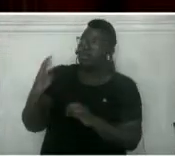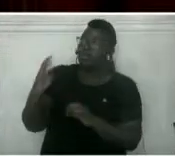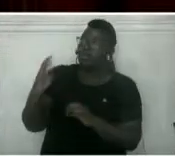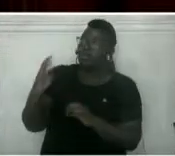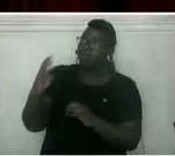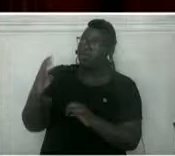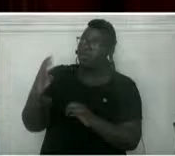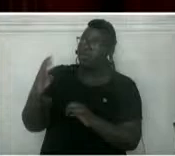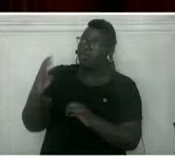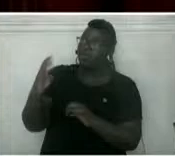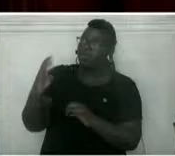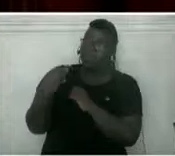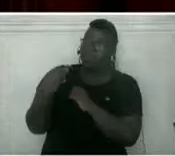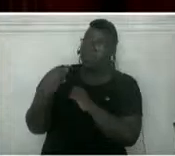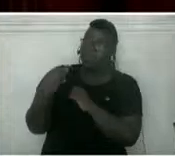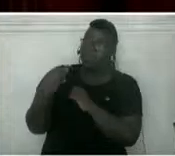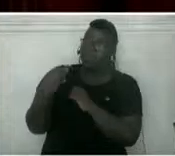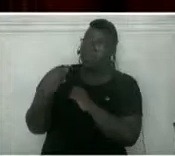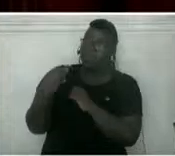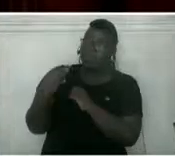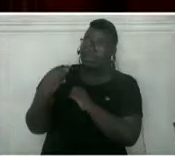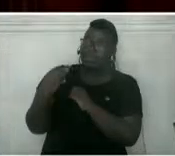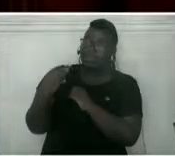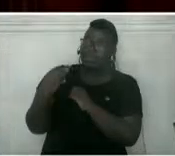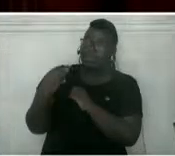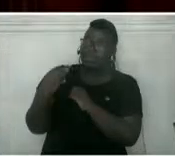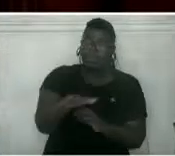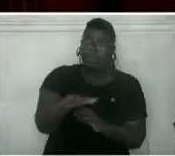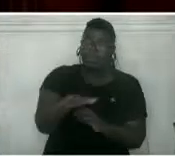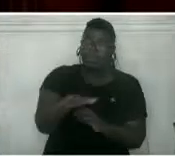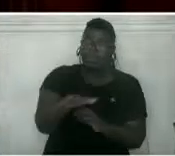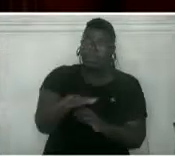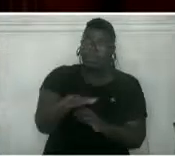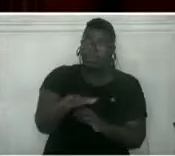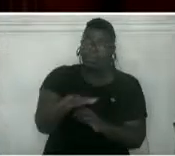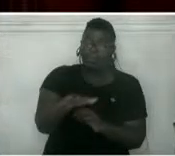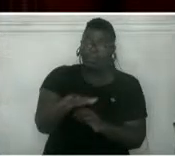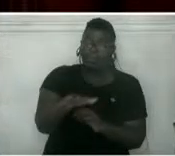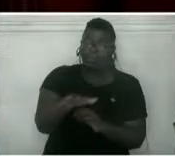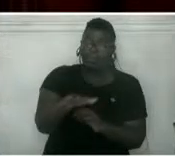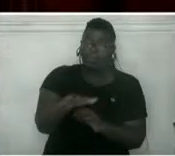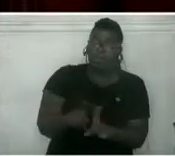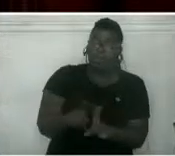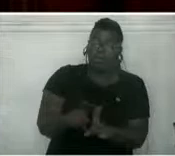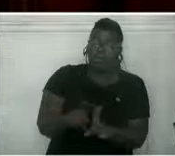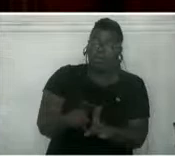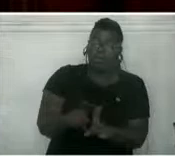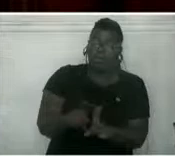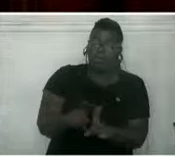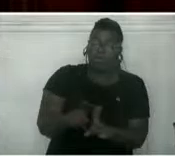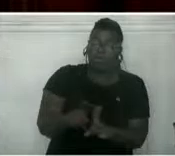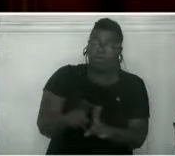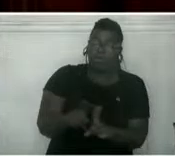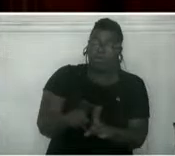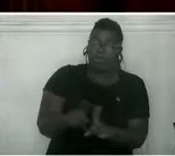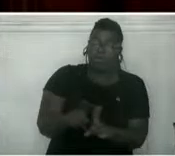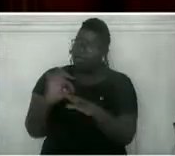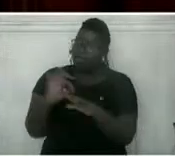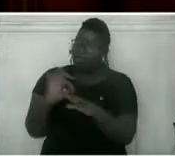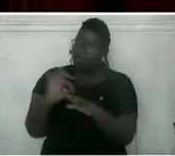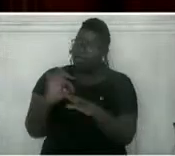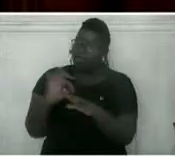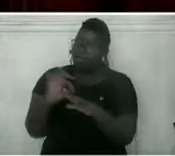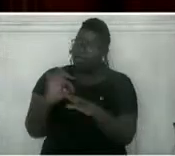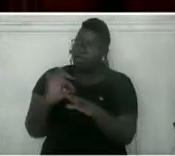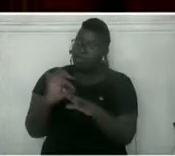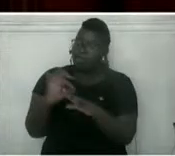Department of Social Development in Ilembe and Ugu district is in the planning phase, having been